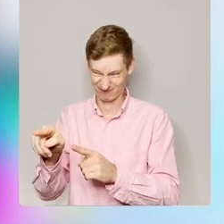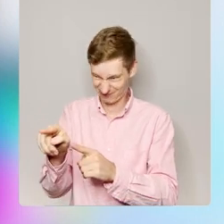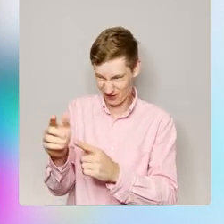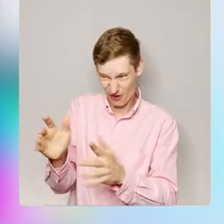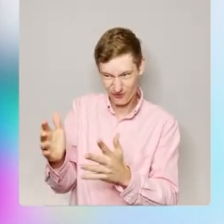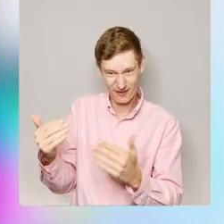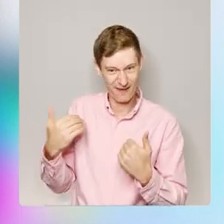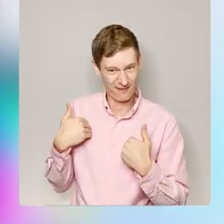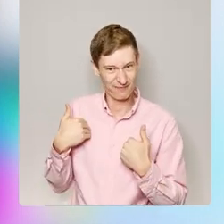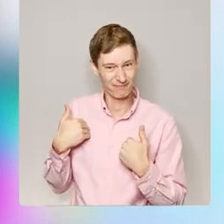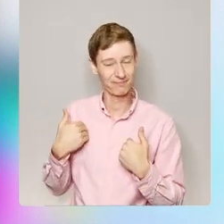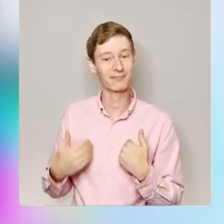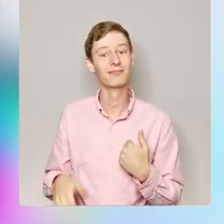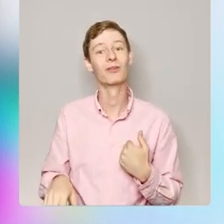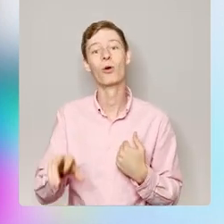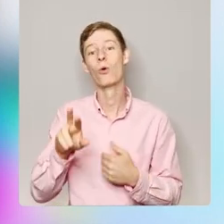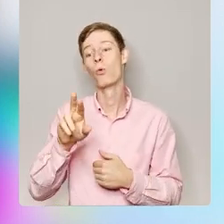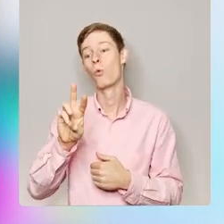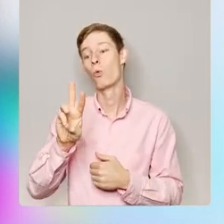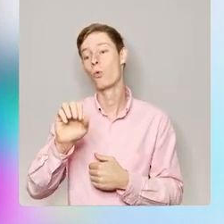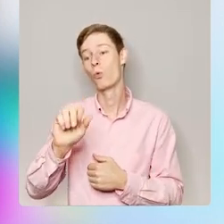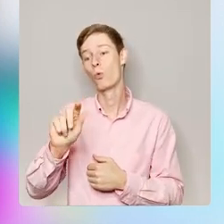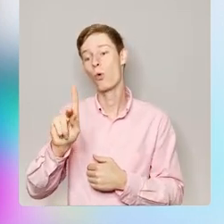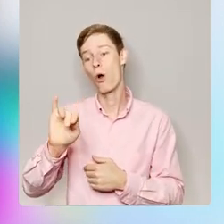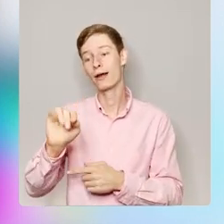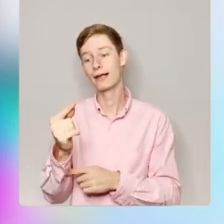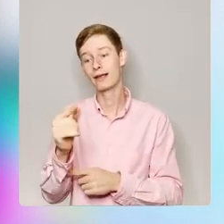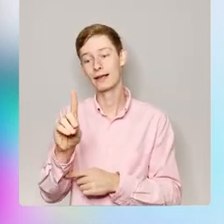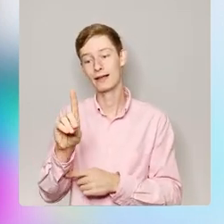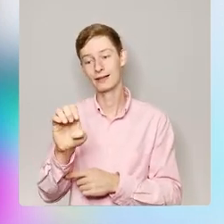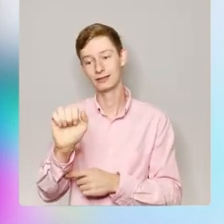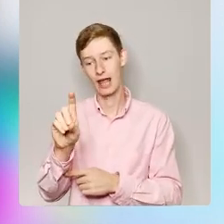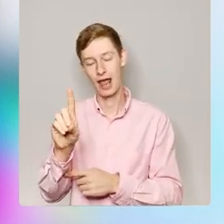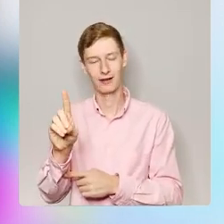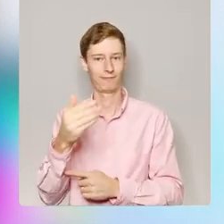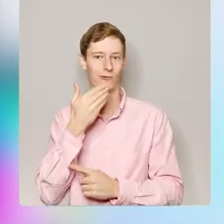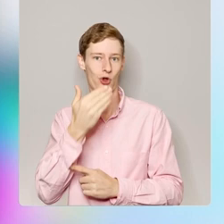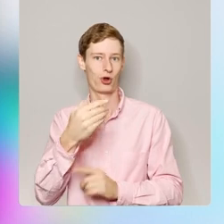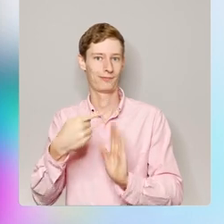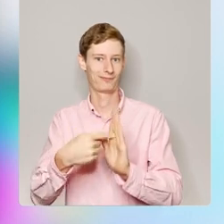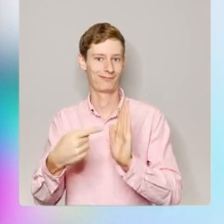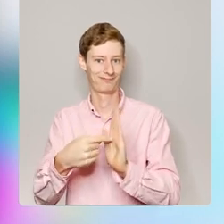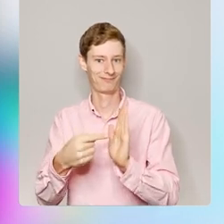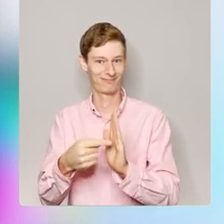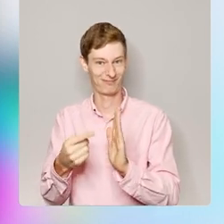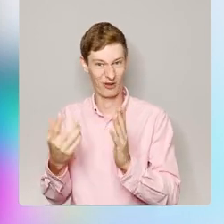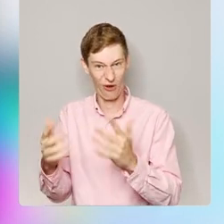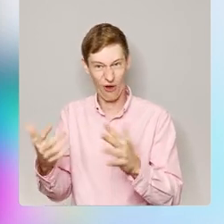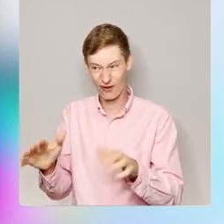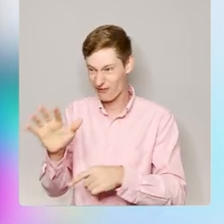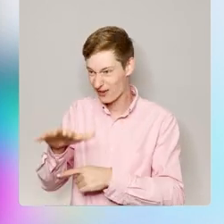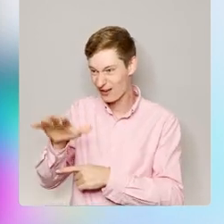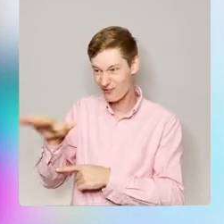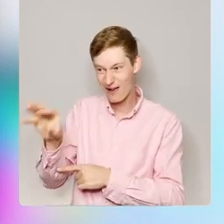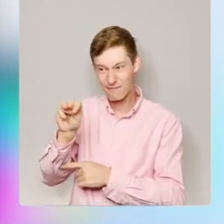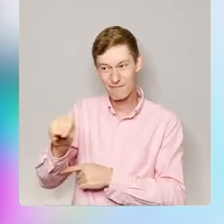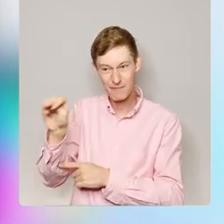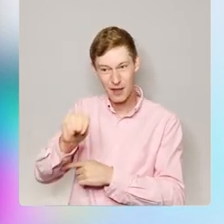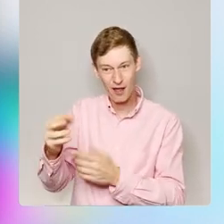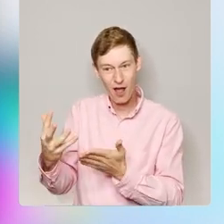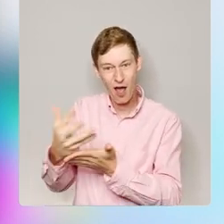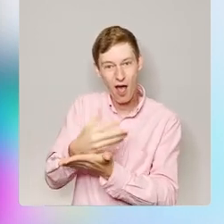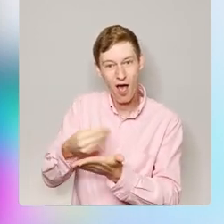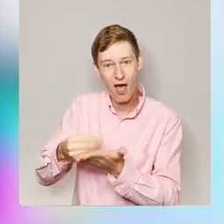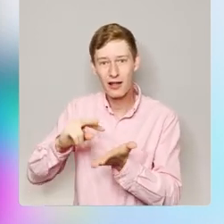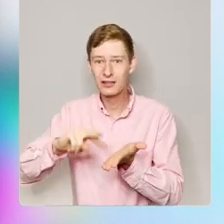has surpassed $50 million in revenue on Quest alone. And that's nearly double the revenue on all of the other platforms